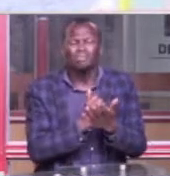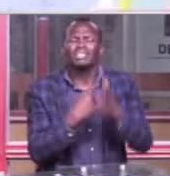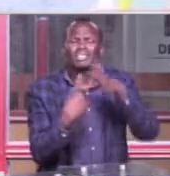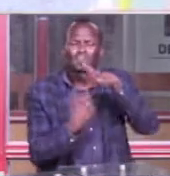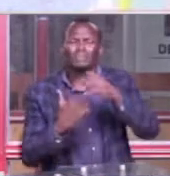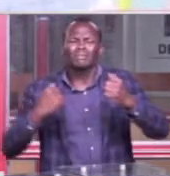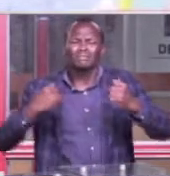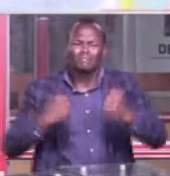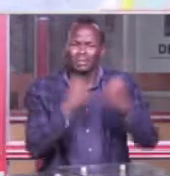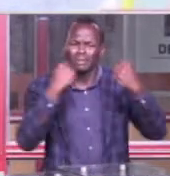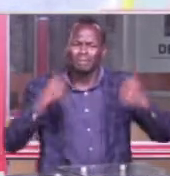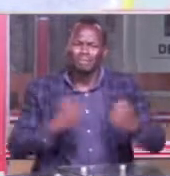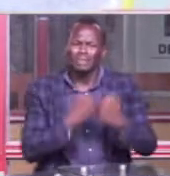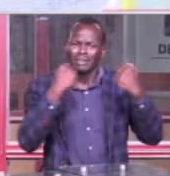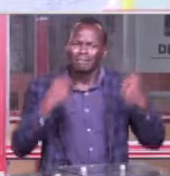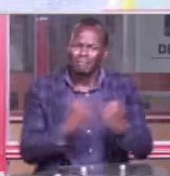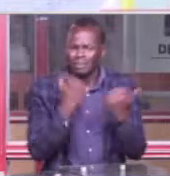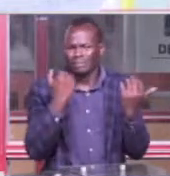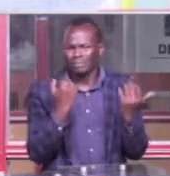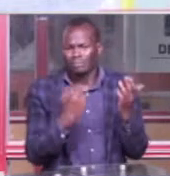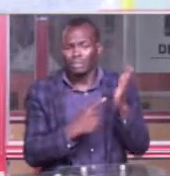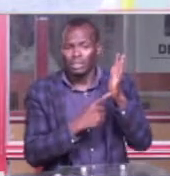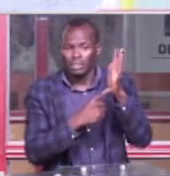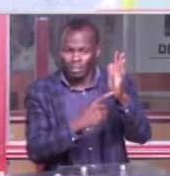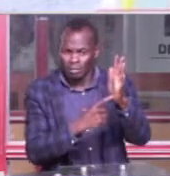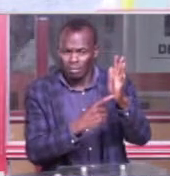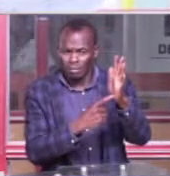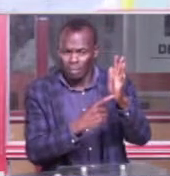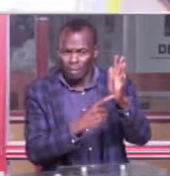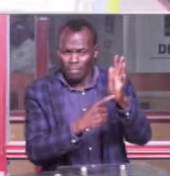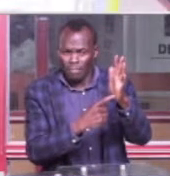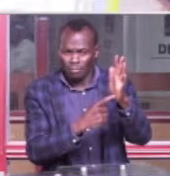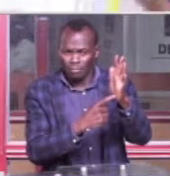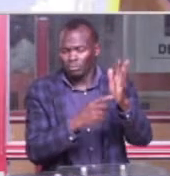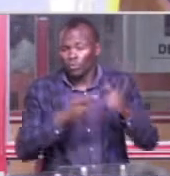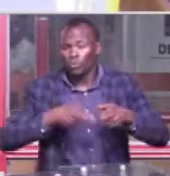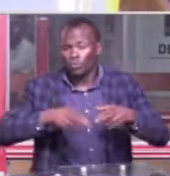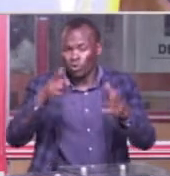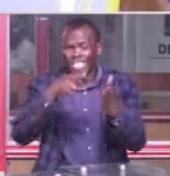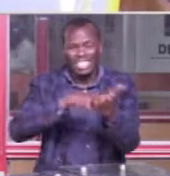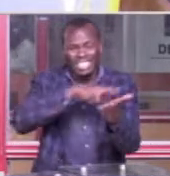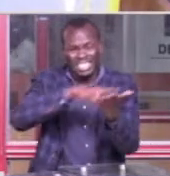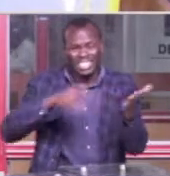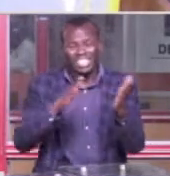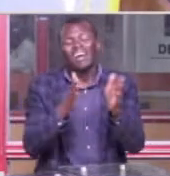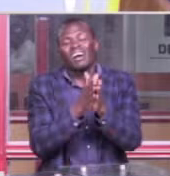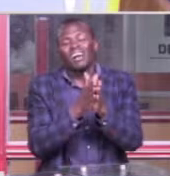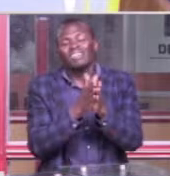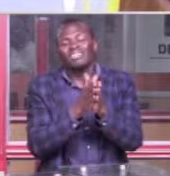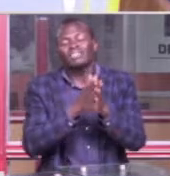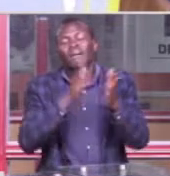actually were taking place, especially on this route from between Iganga and Mbale. Madam Speaker, my prayer